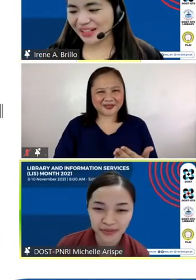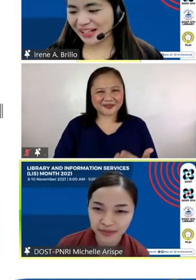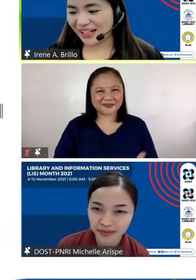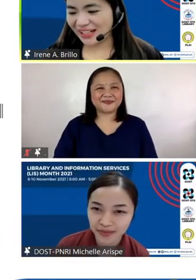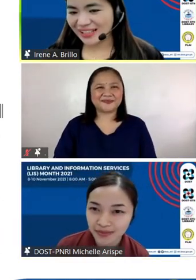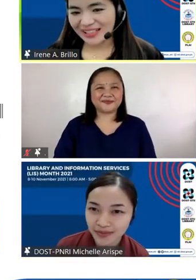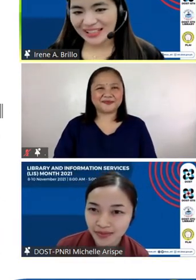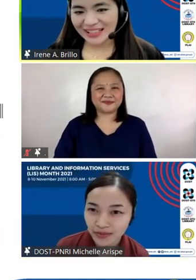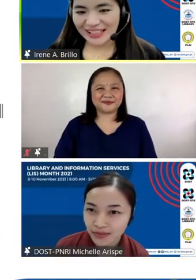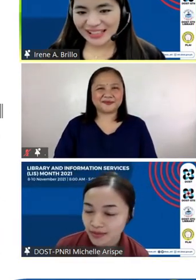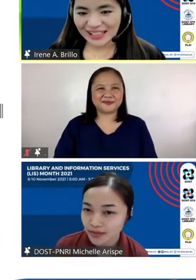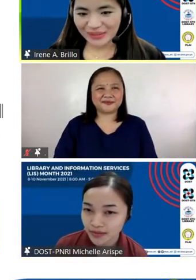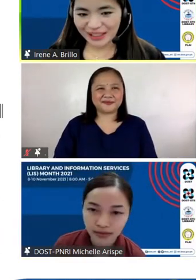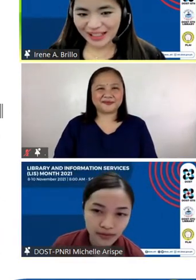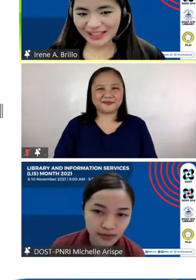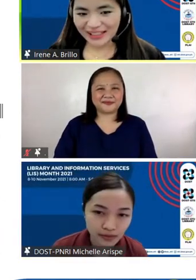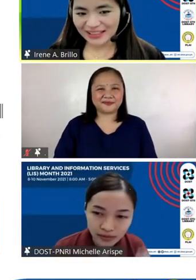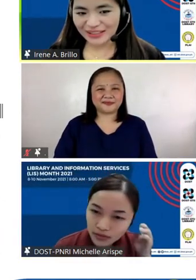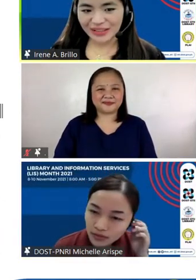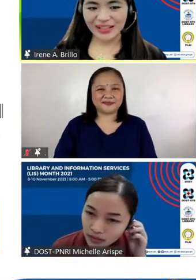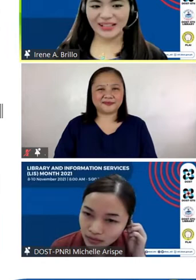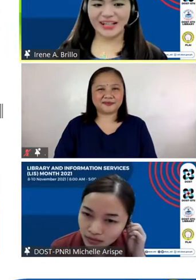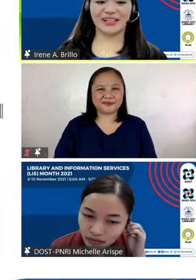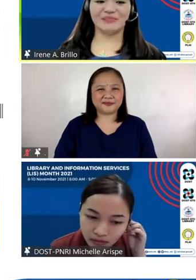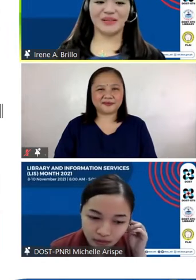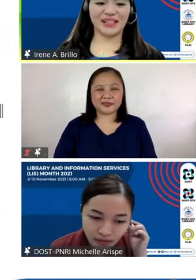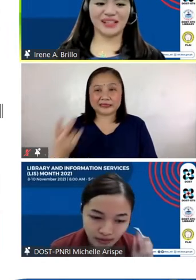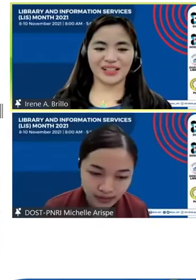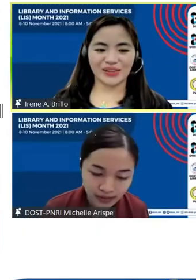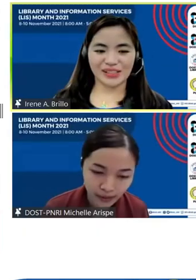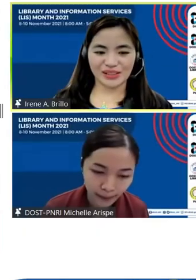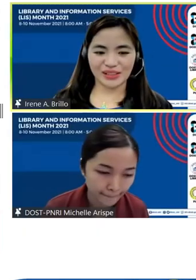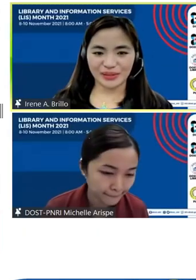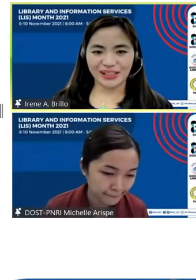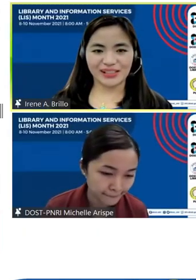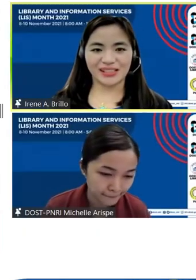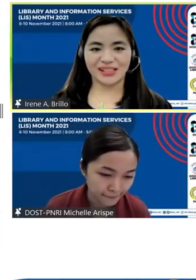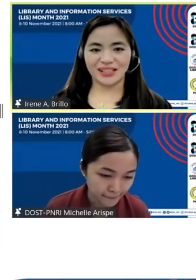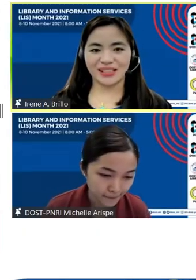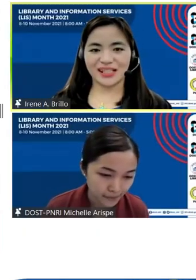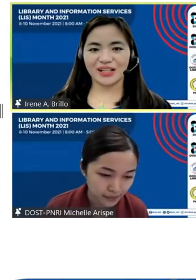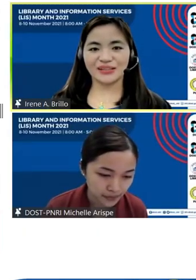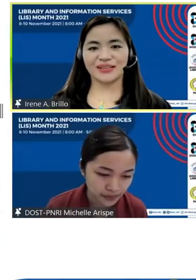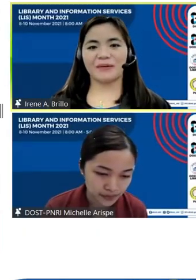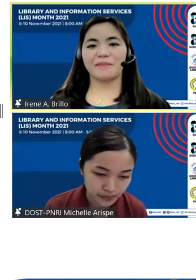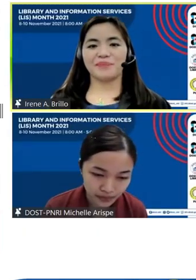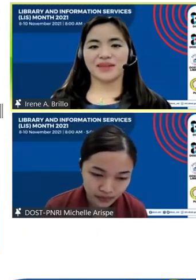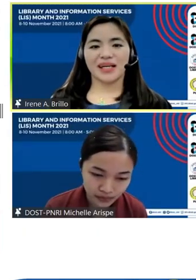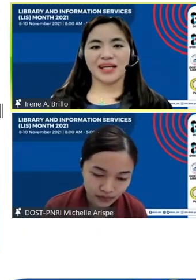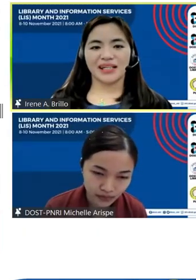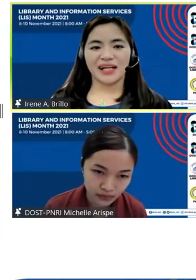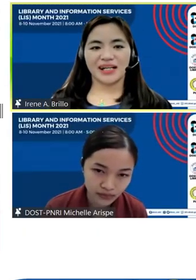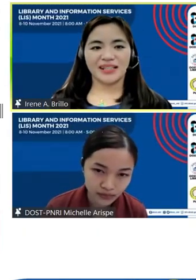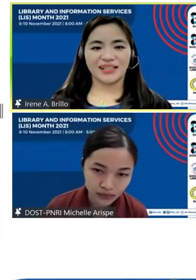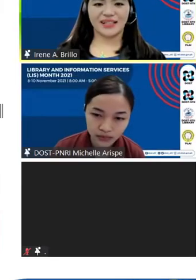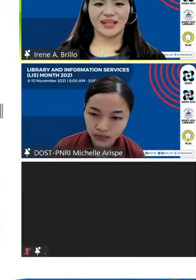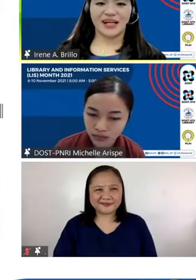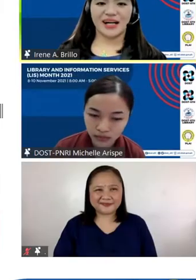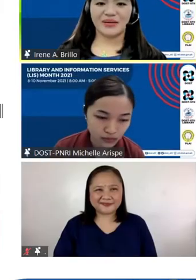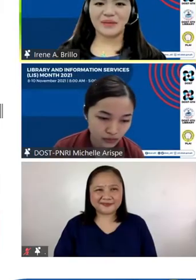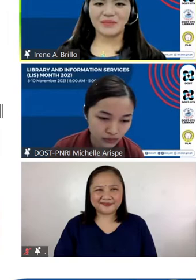po. Tingnan lang po natin kung ayan, may nag-question na po. Let's check this out.